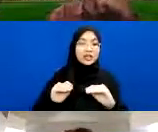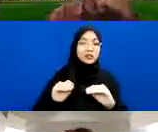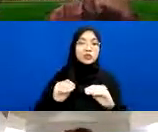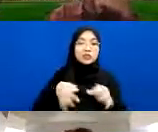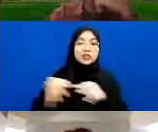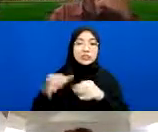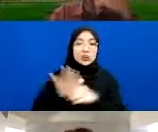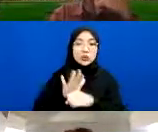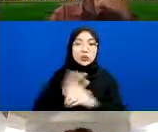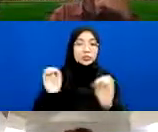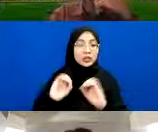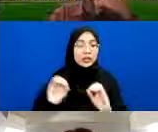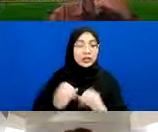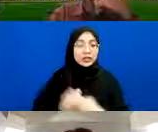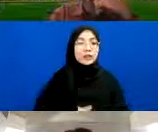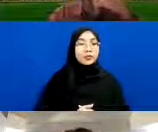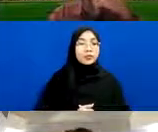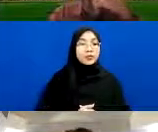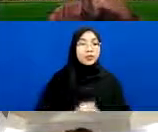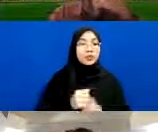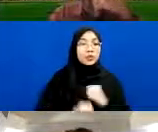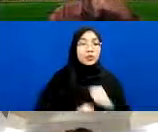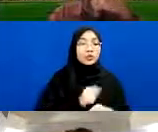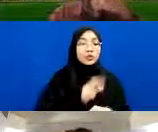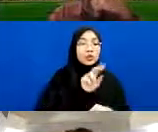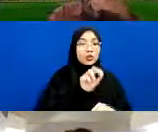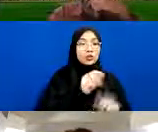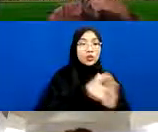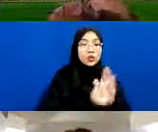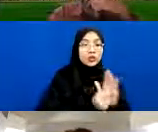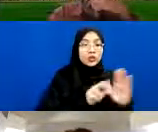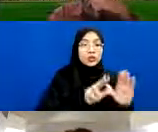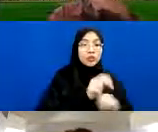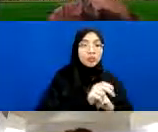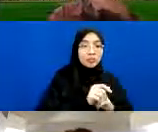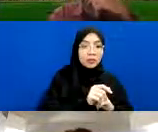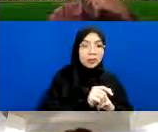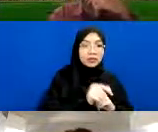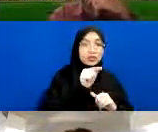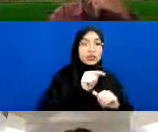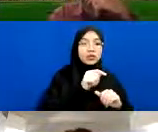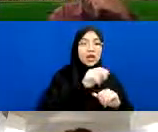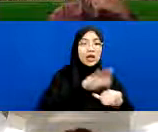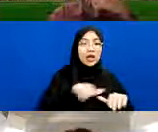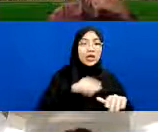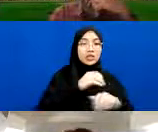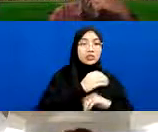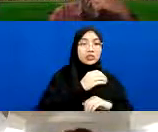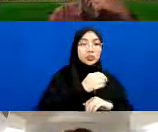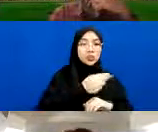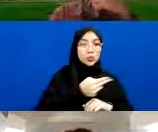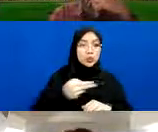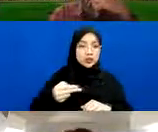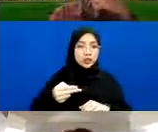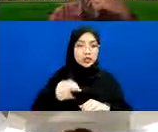people with disability have the right to obtain a quality of education in educational unit in all level of education in an inclusive and